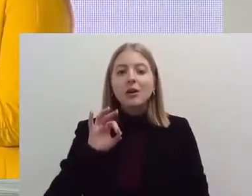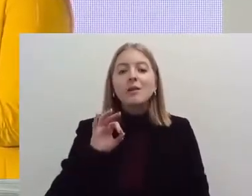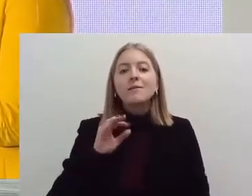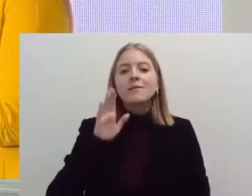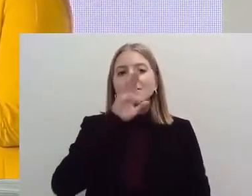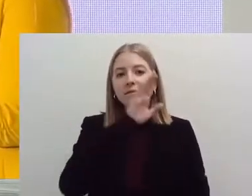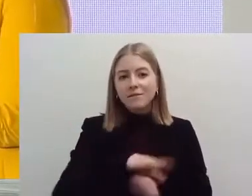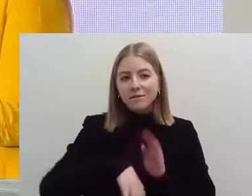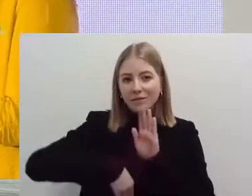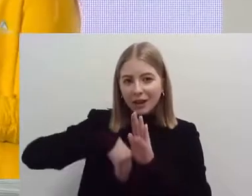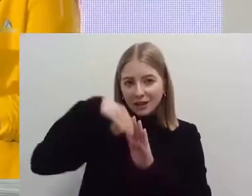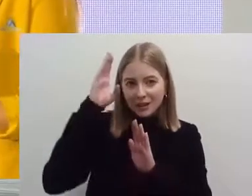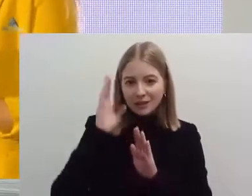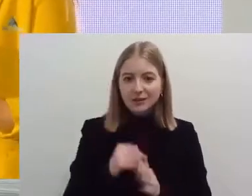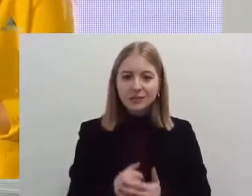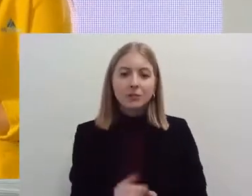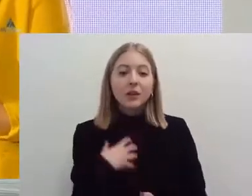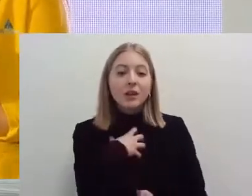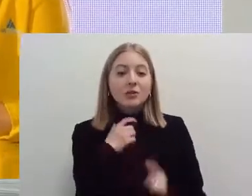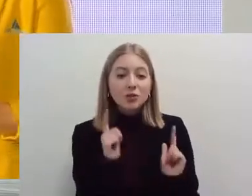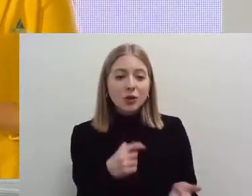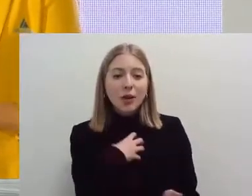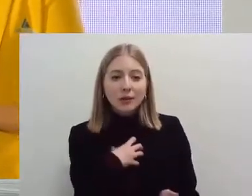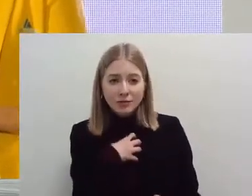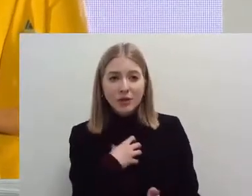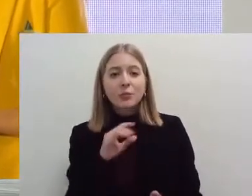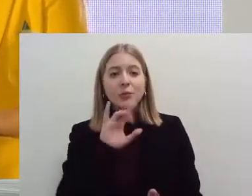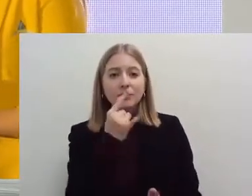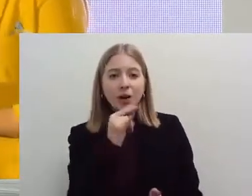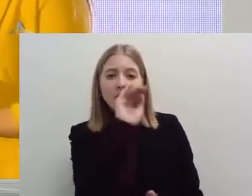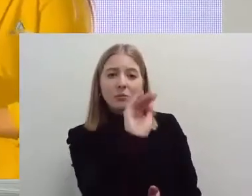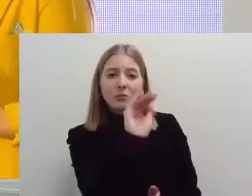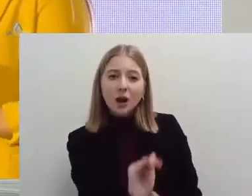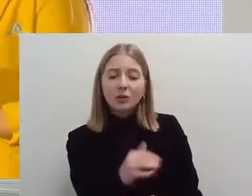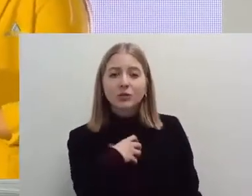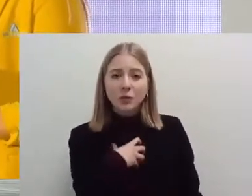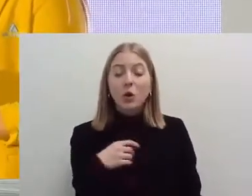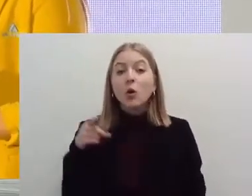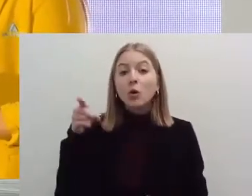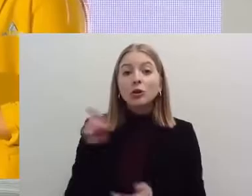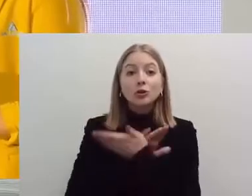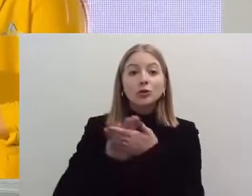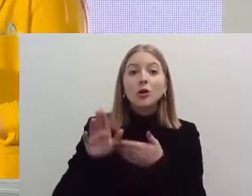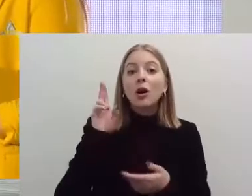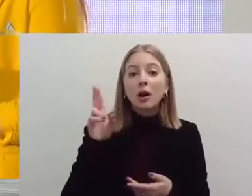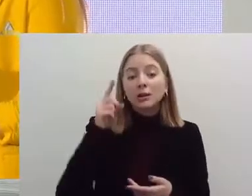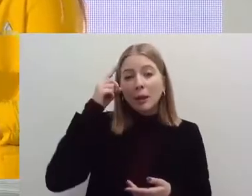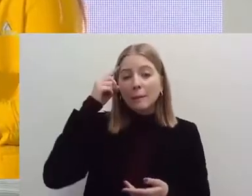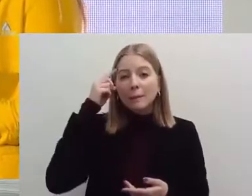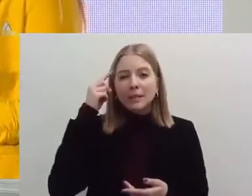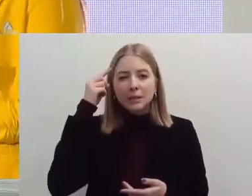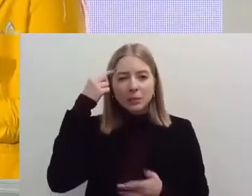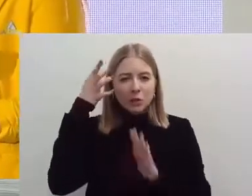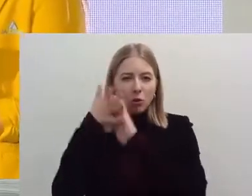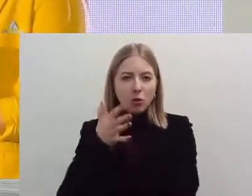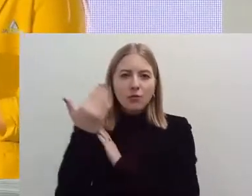in Iceland. She has already led a three-year Nordic collaboration project, the first 1,000 days in the Nordic countries,